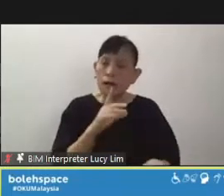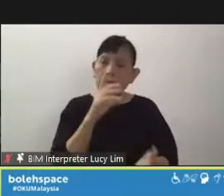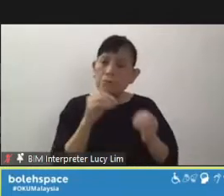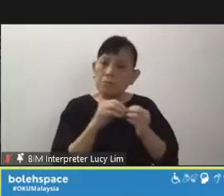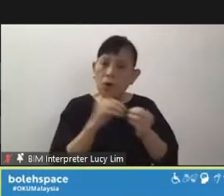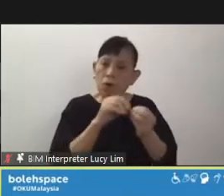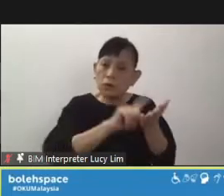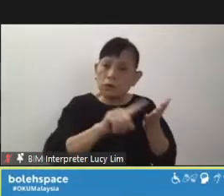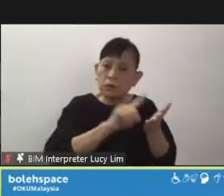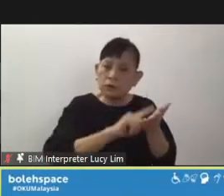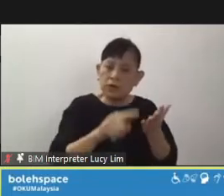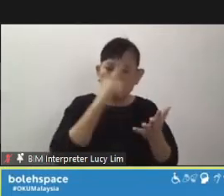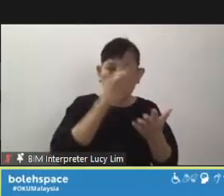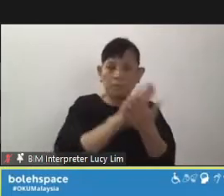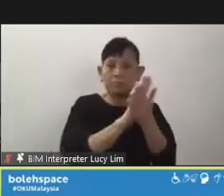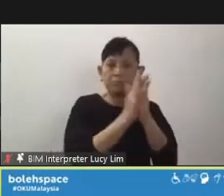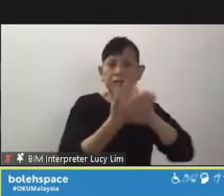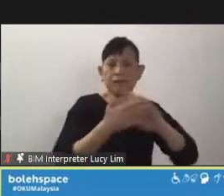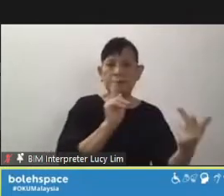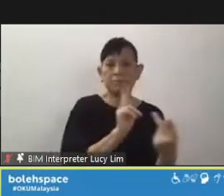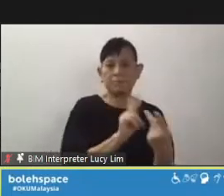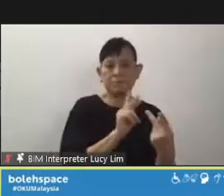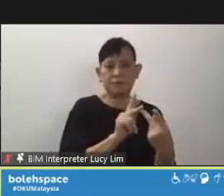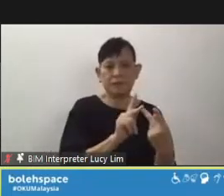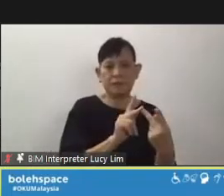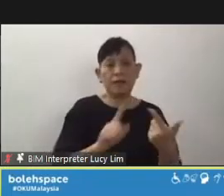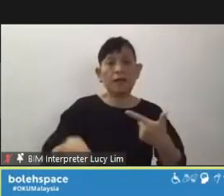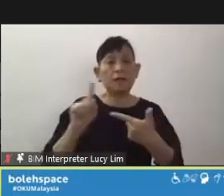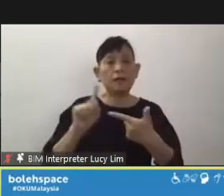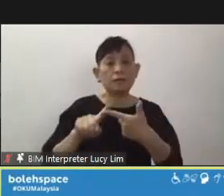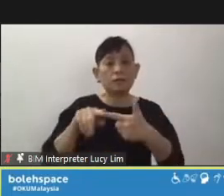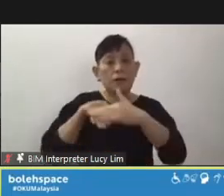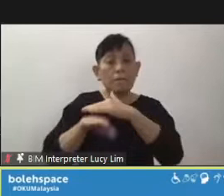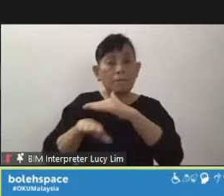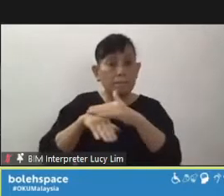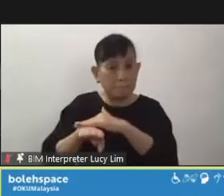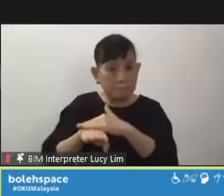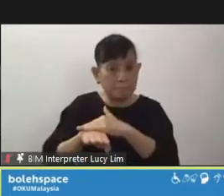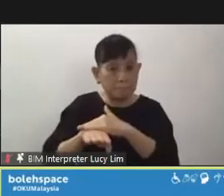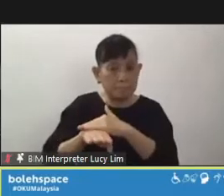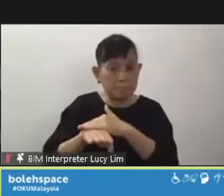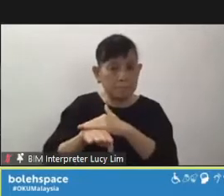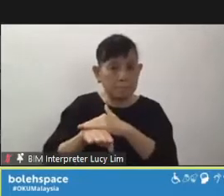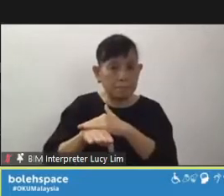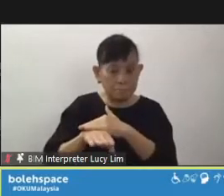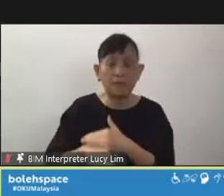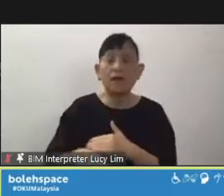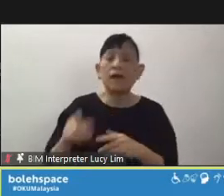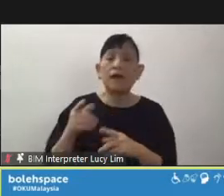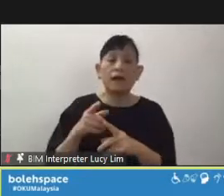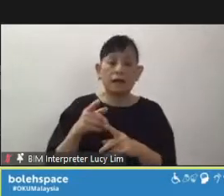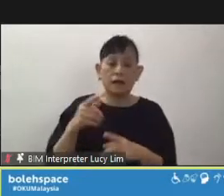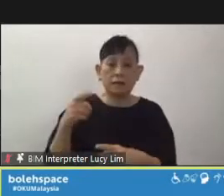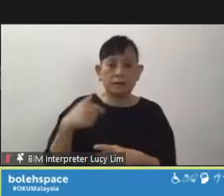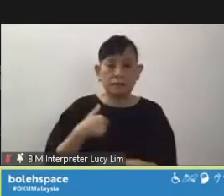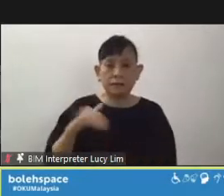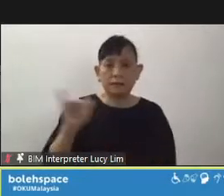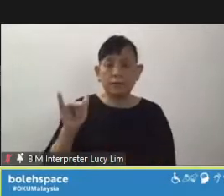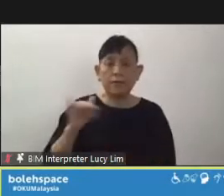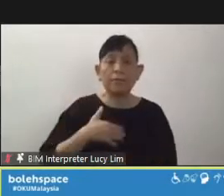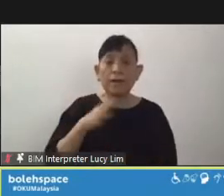And next is lack of accessible facilities and services. I'm speaking based on my own experience. My mother was